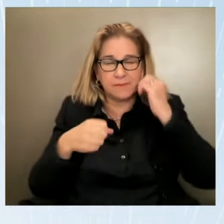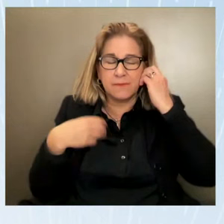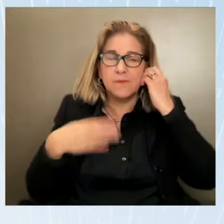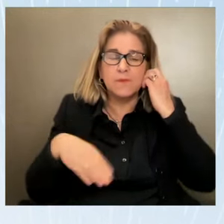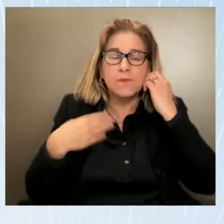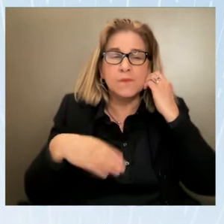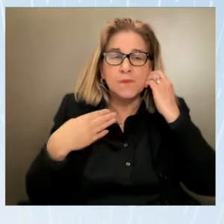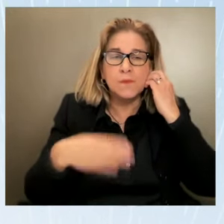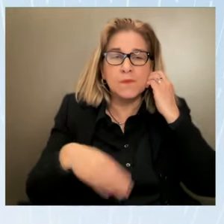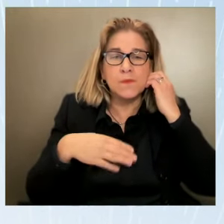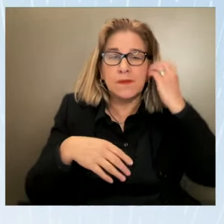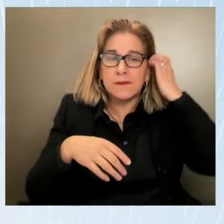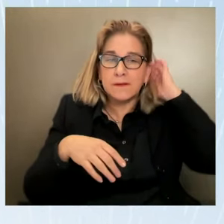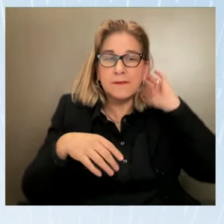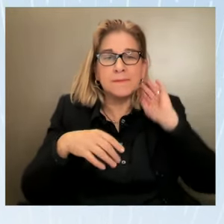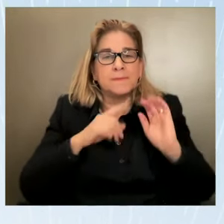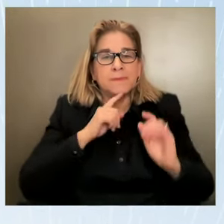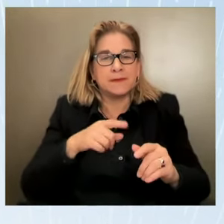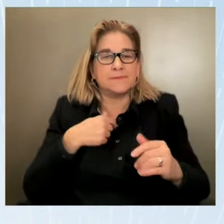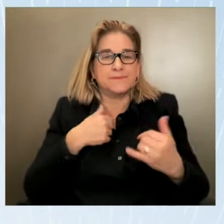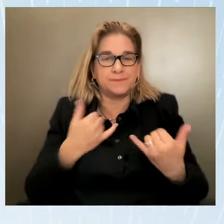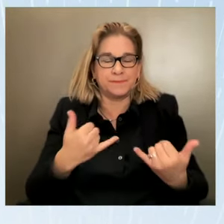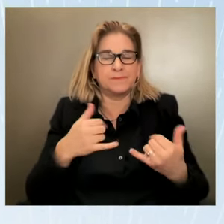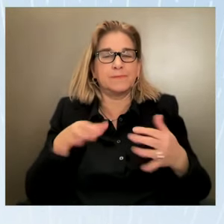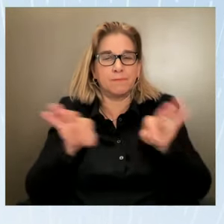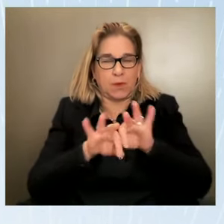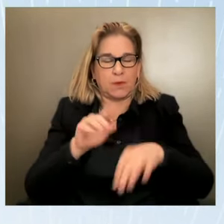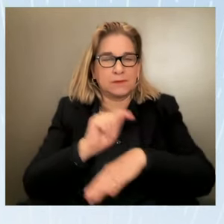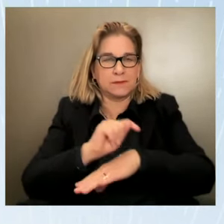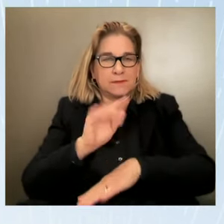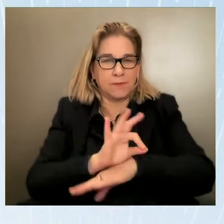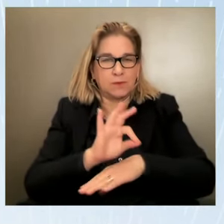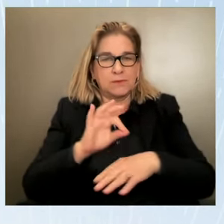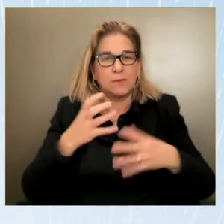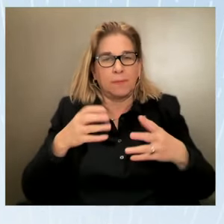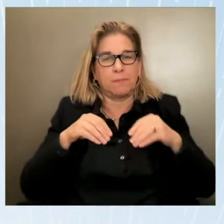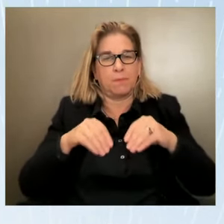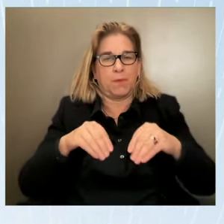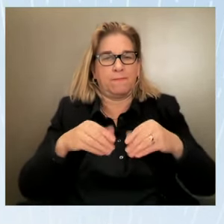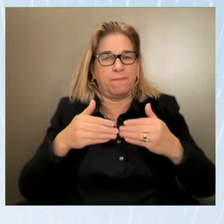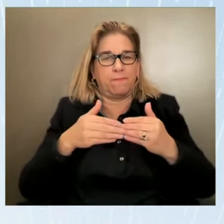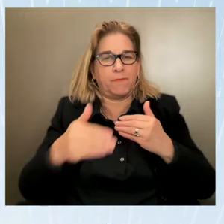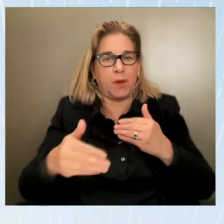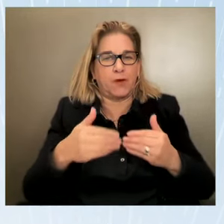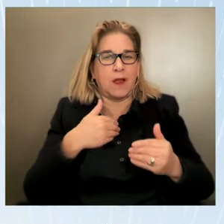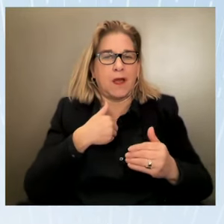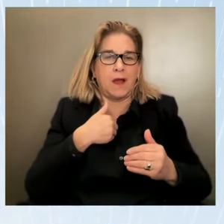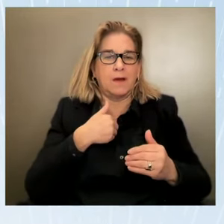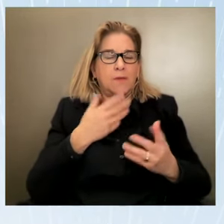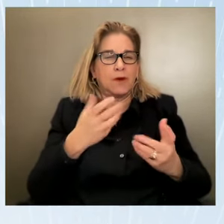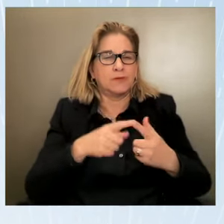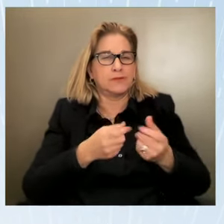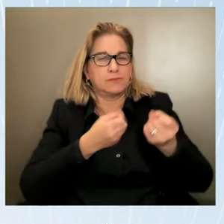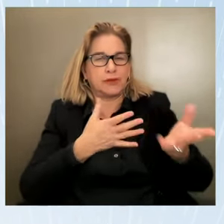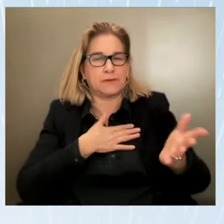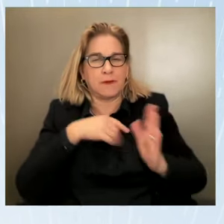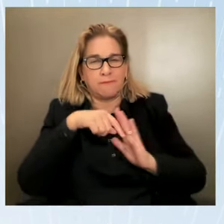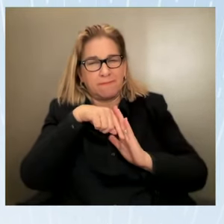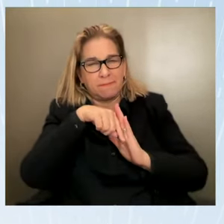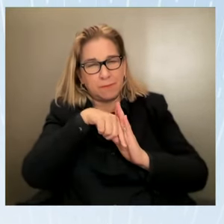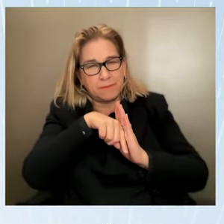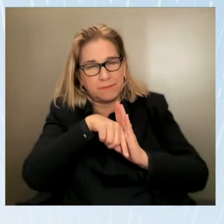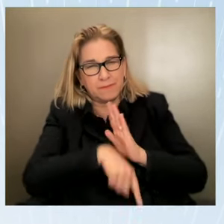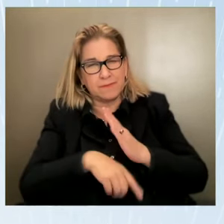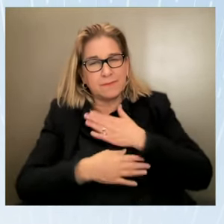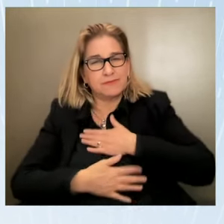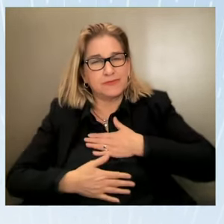want to express her profound appreciation for everything folks in this room are doing.